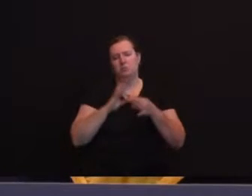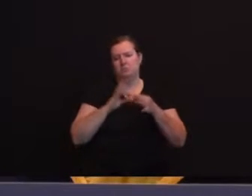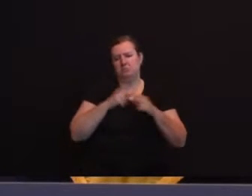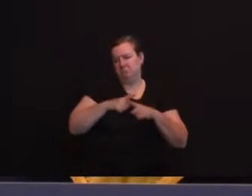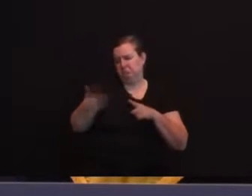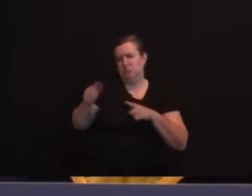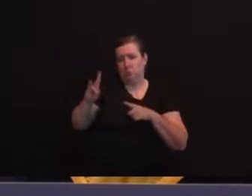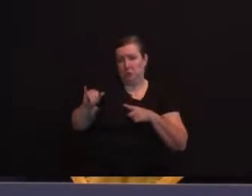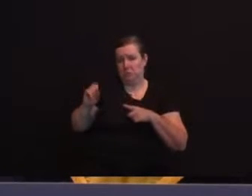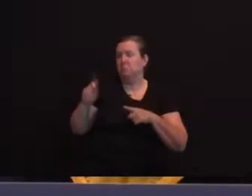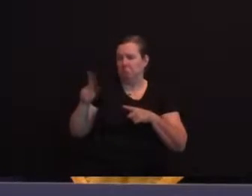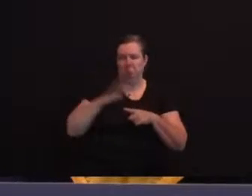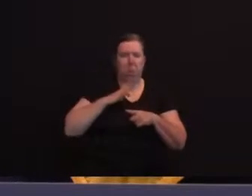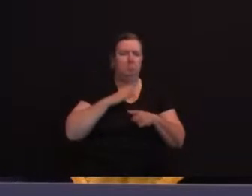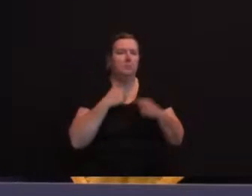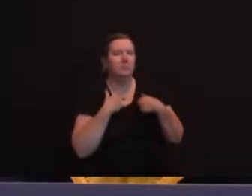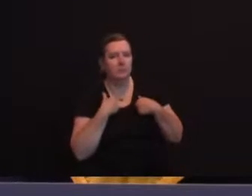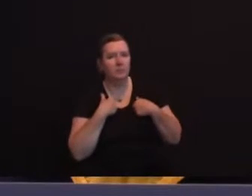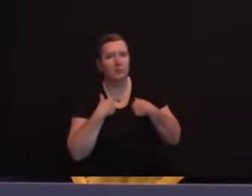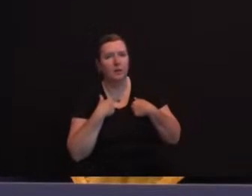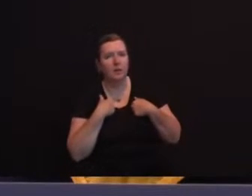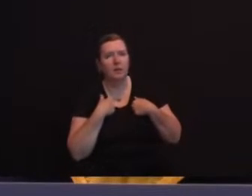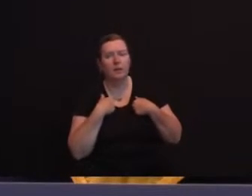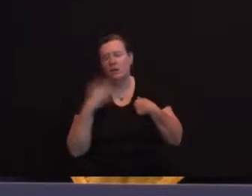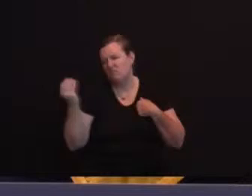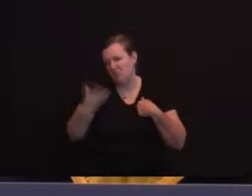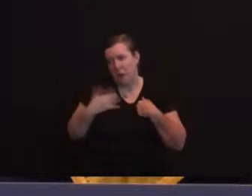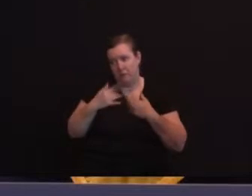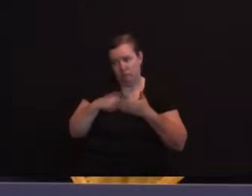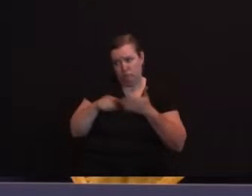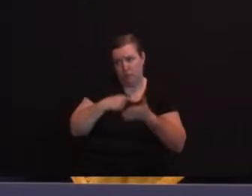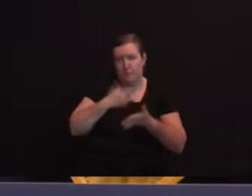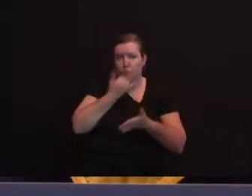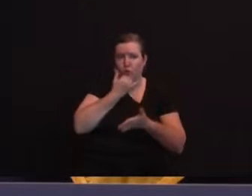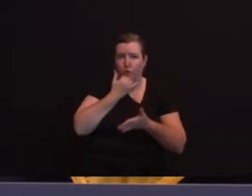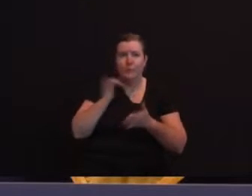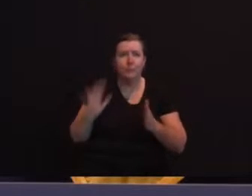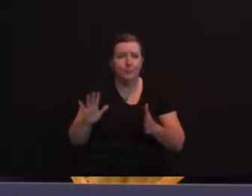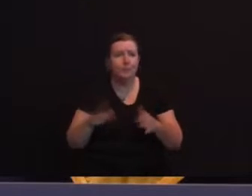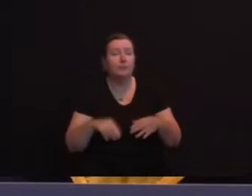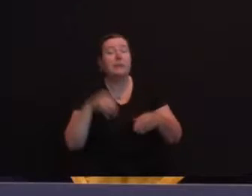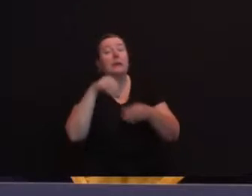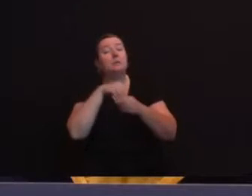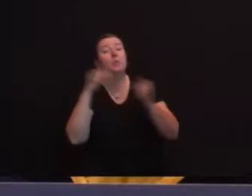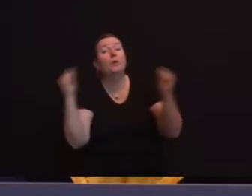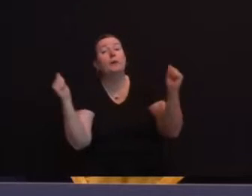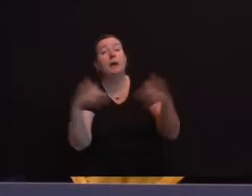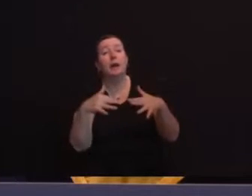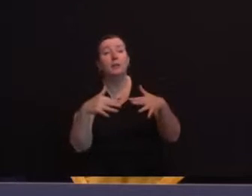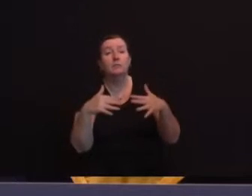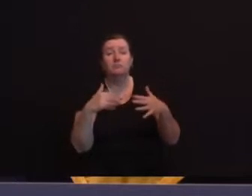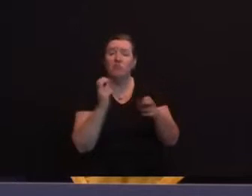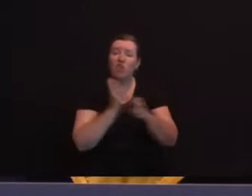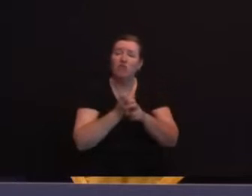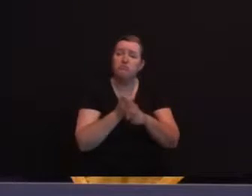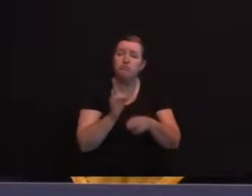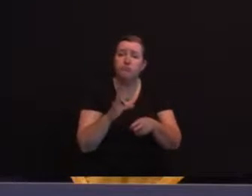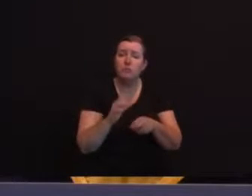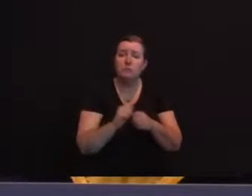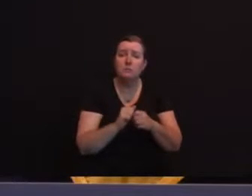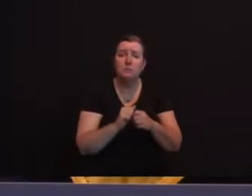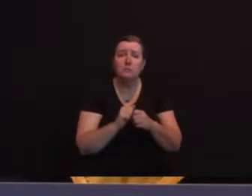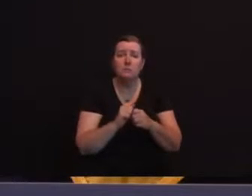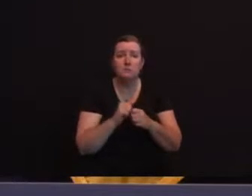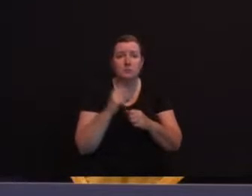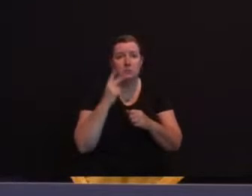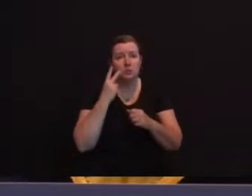Correct my... Listen, on the first one, indoor gatherings, it's hard, but I think you saw from our comments both Pat and I made about the